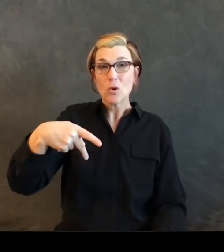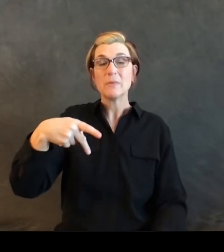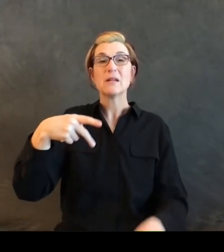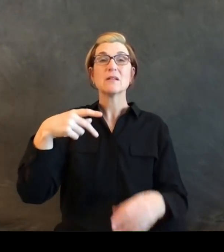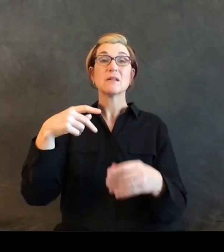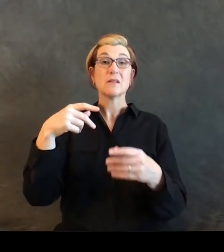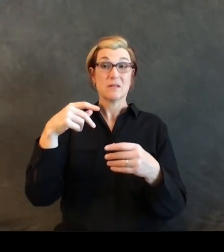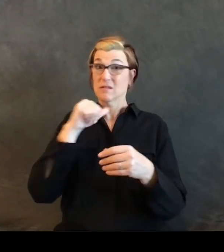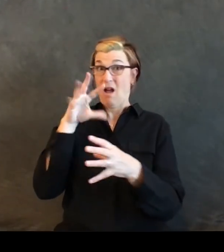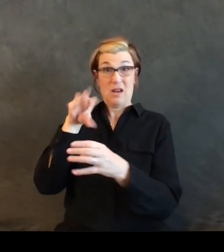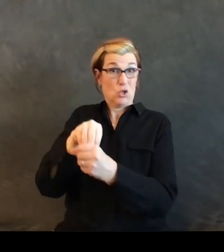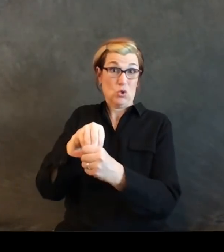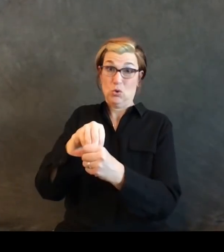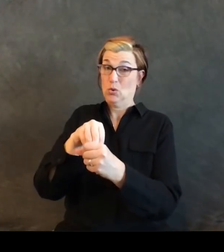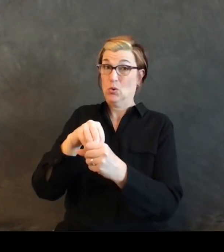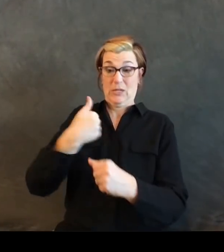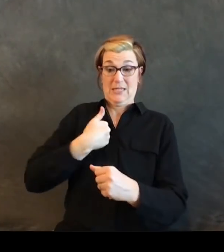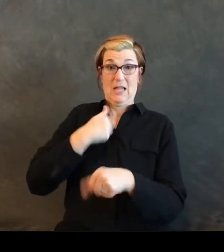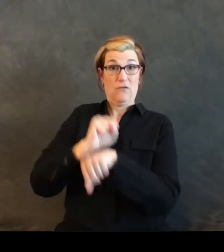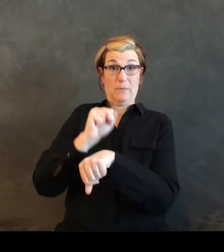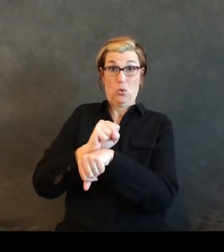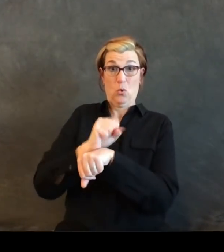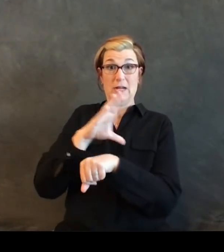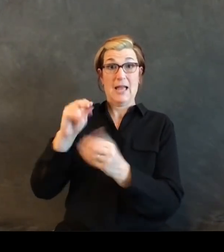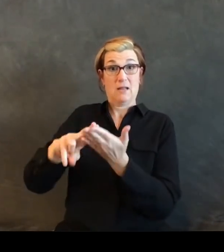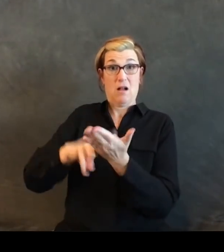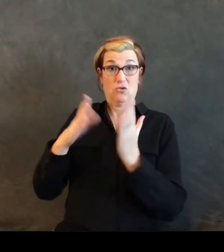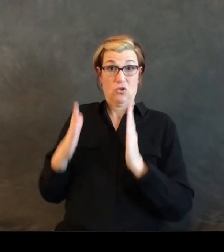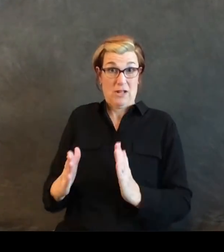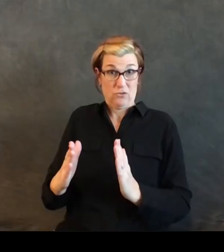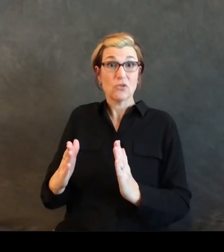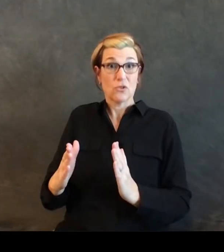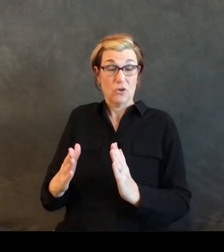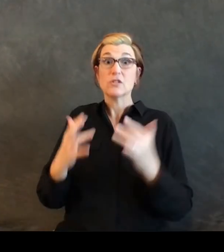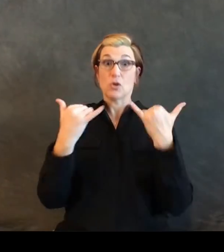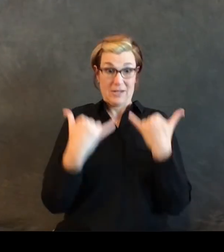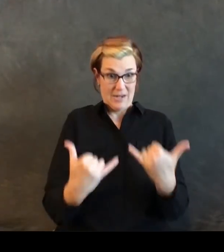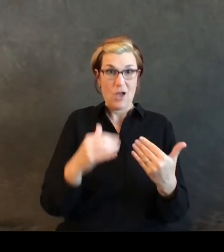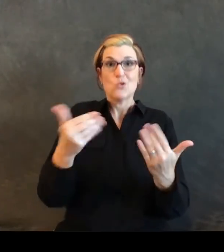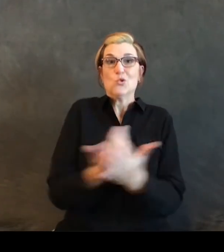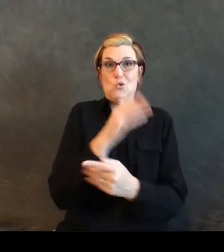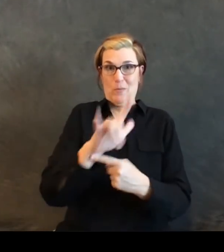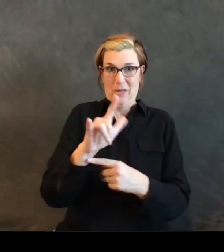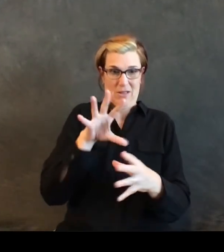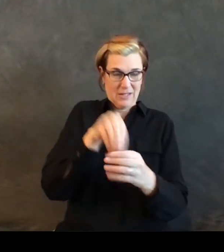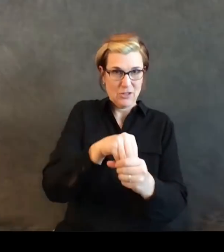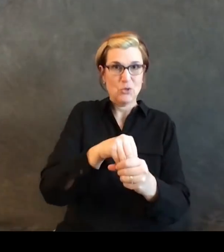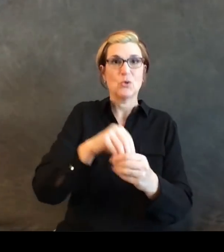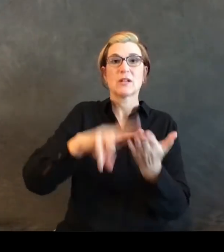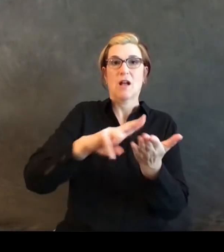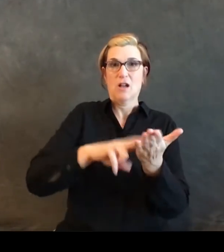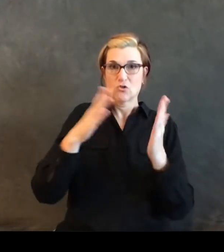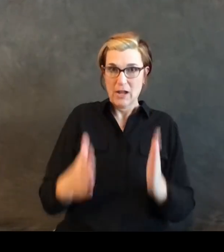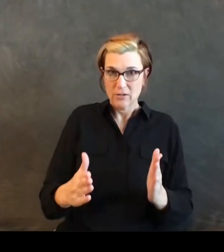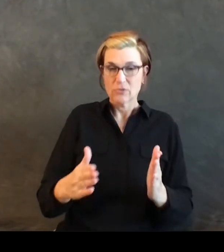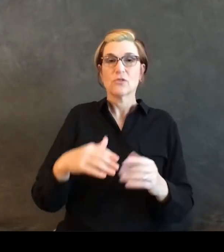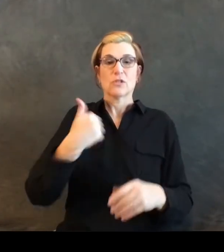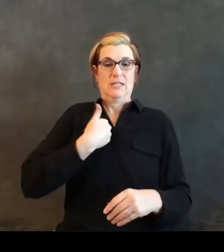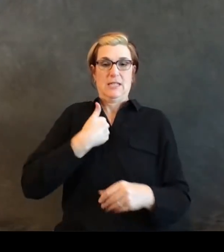will be eligible. So you have independent contractors and self-employed people will